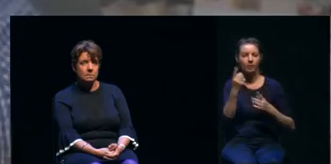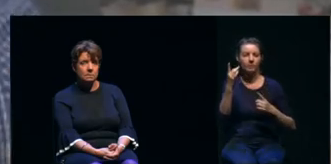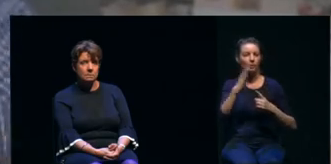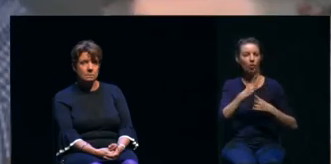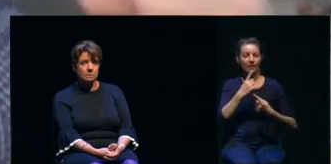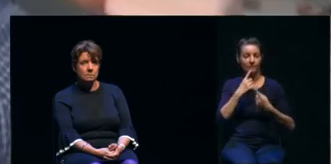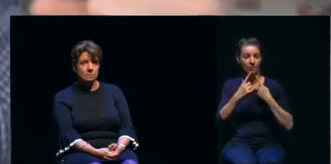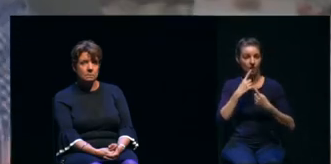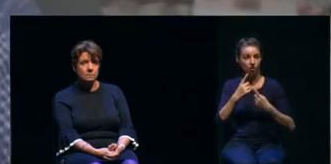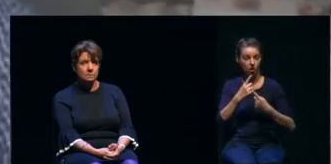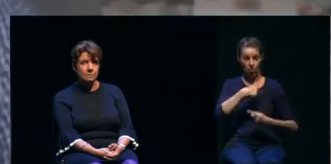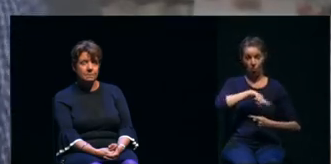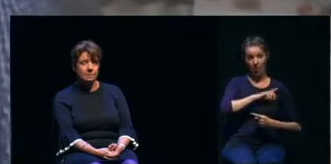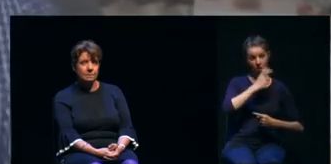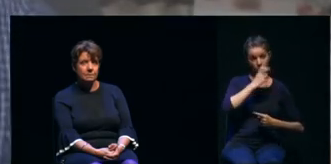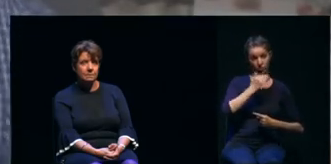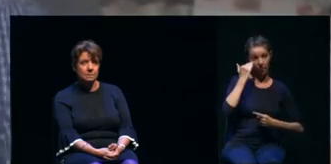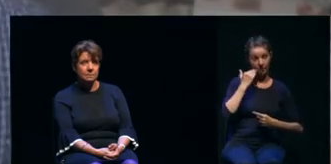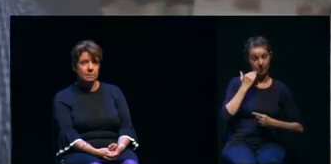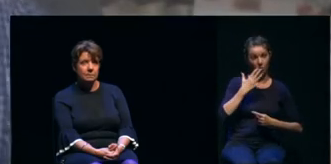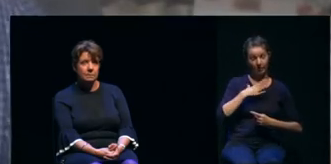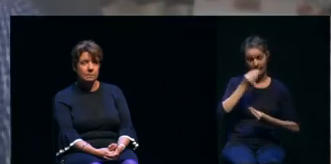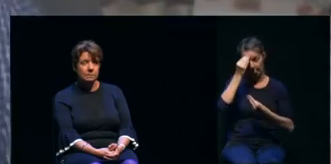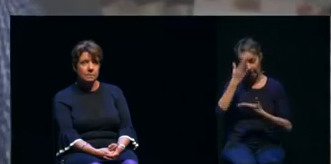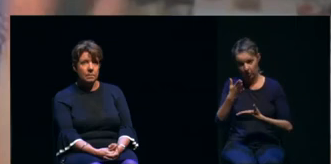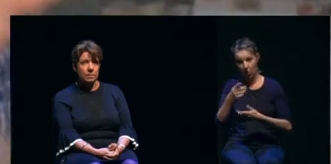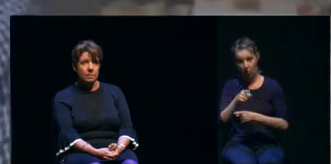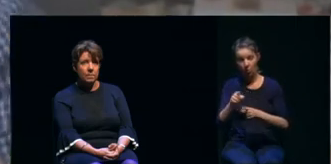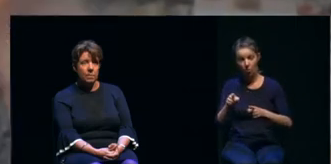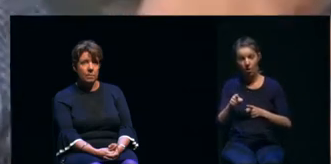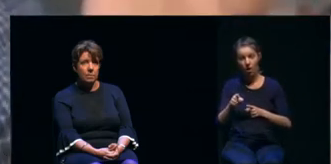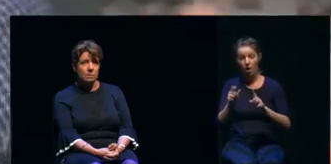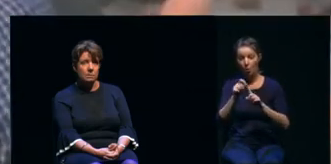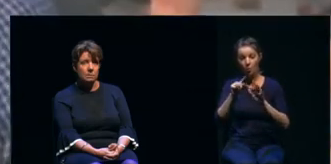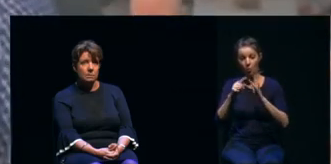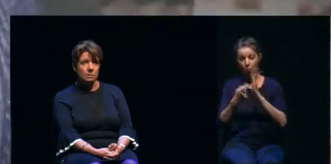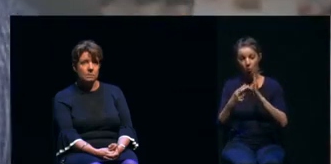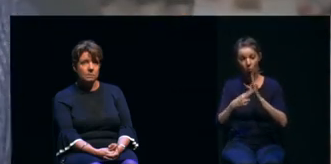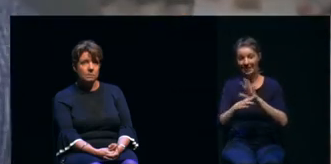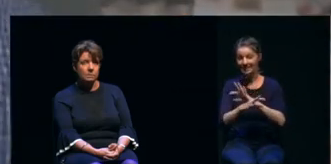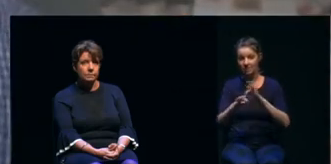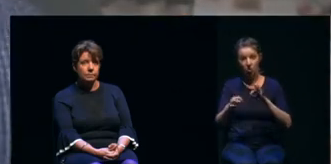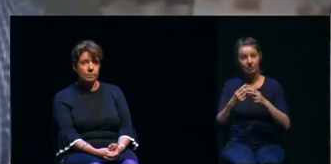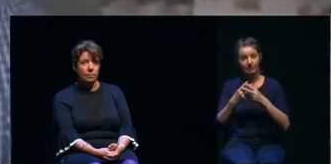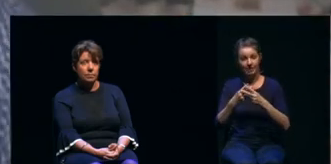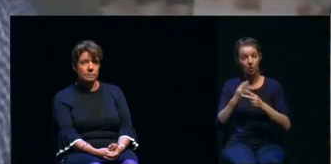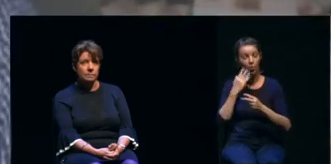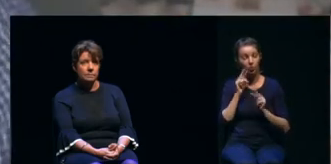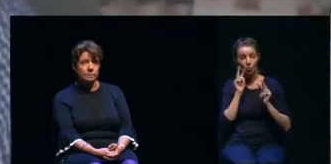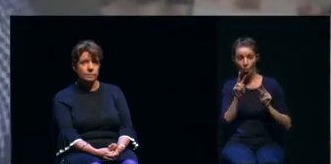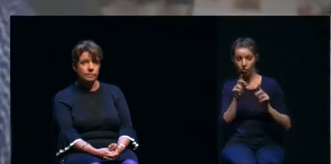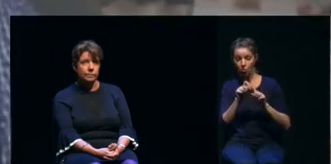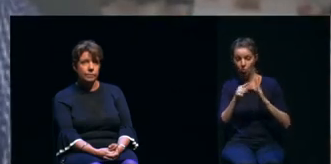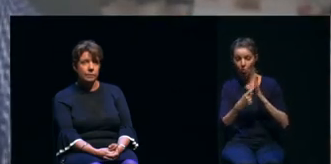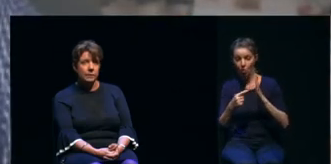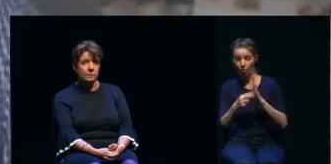as older women who've been around the block a few times is pornography is not sex. That is why there are two different words for it. When you're watching pornography, you're watching